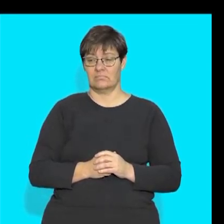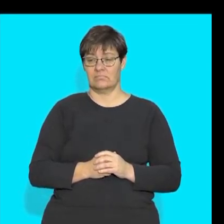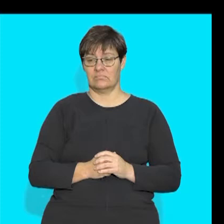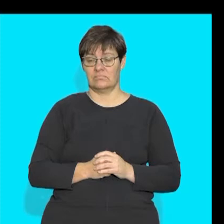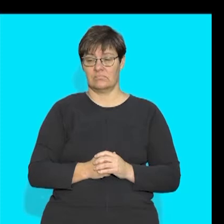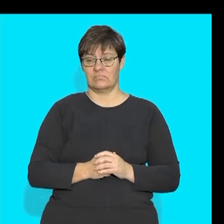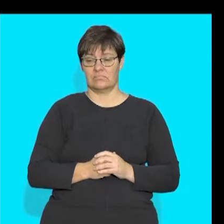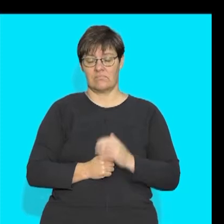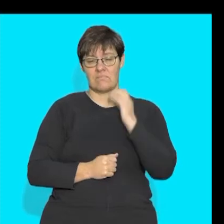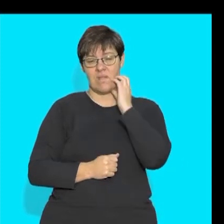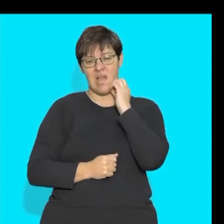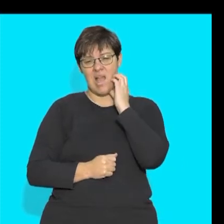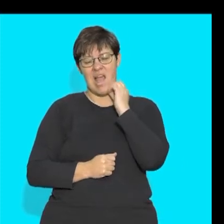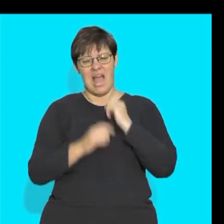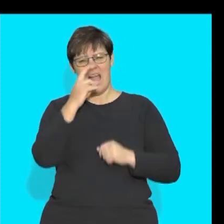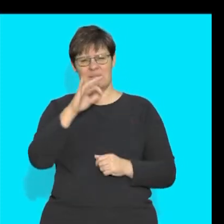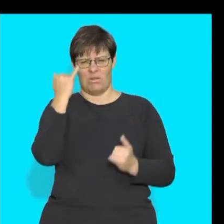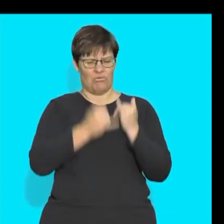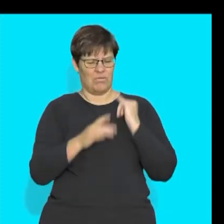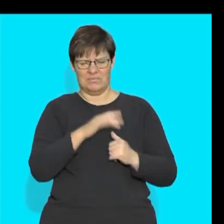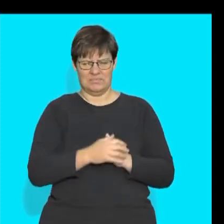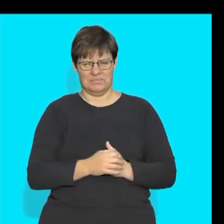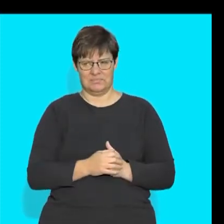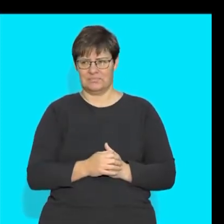Yes. No, that's spelt wrong.